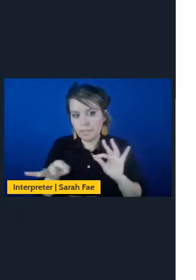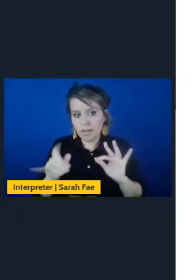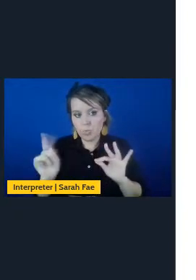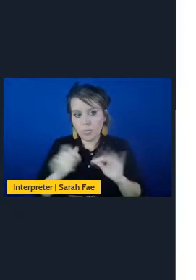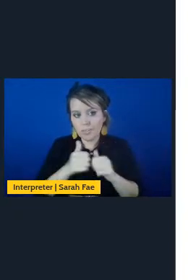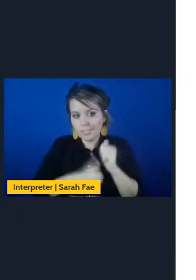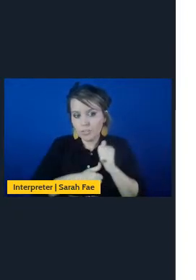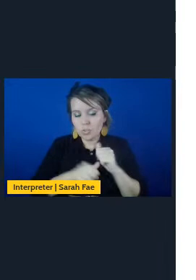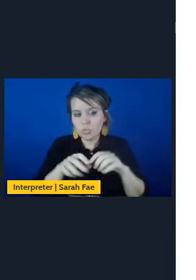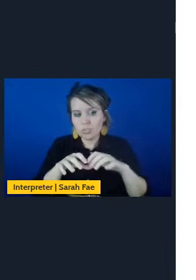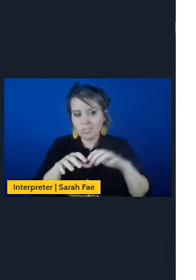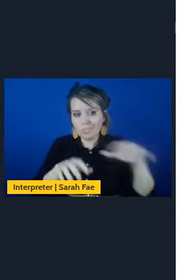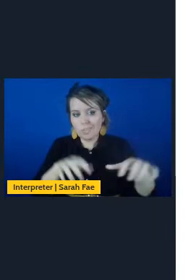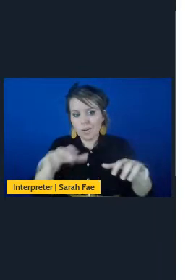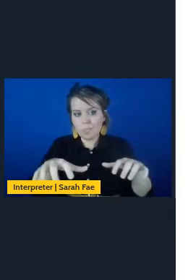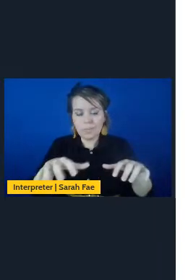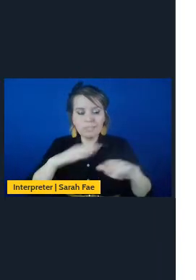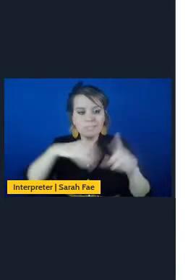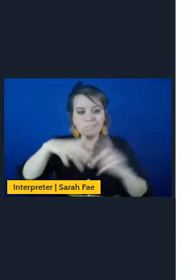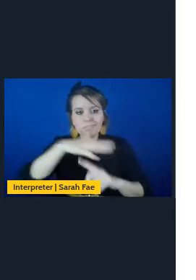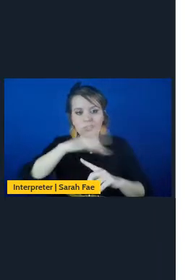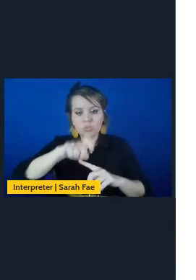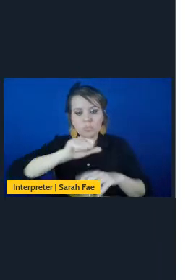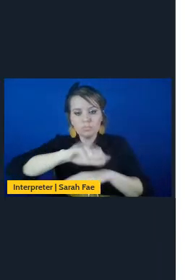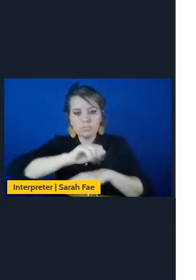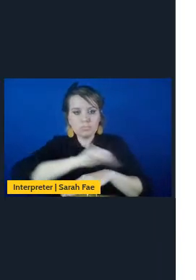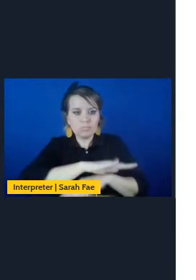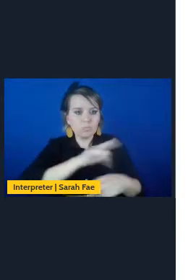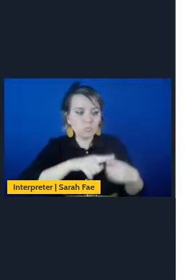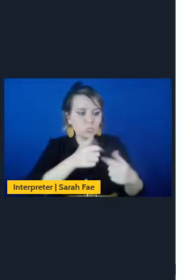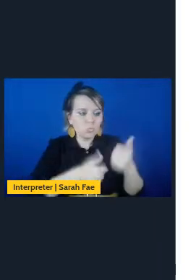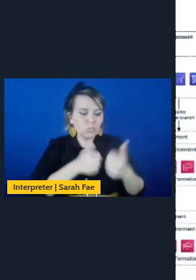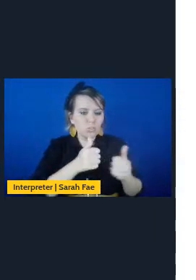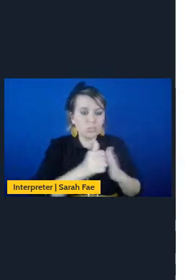environment should be deployed to what account.